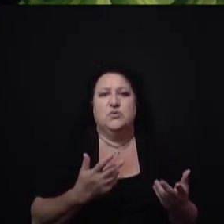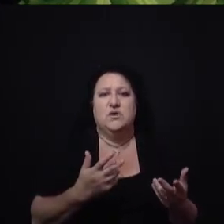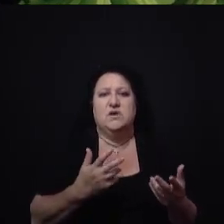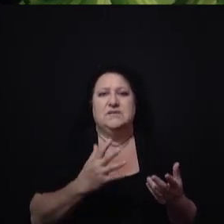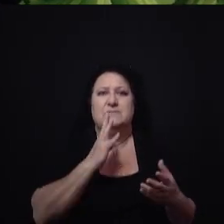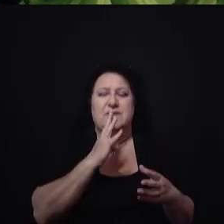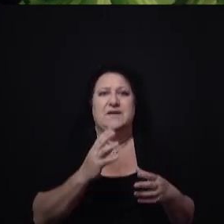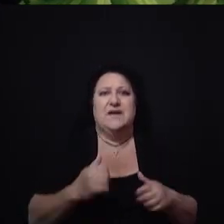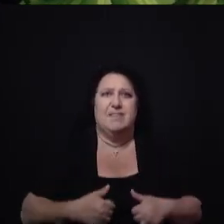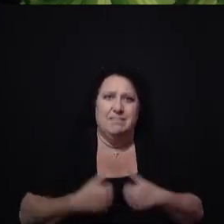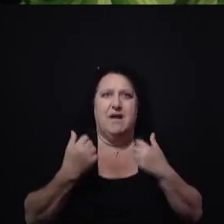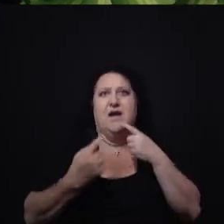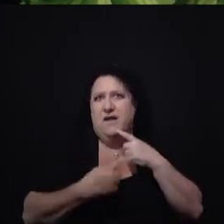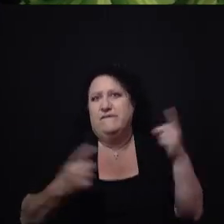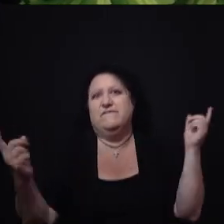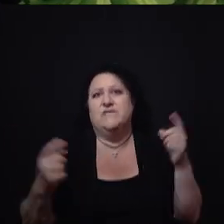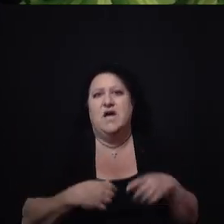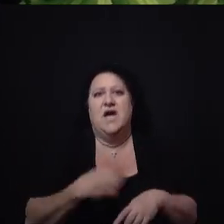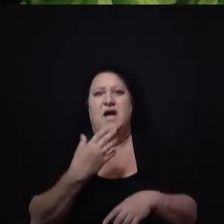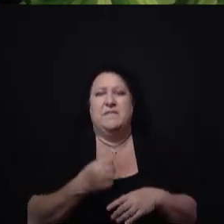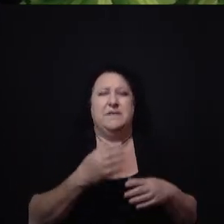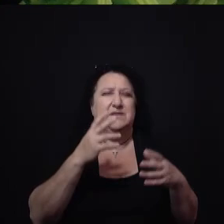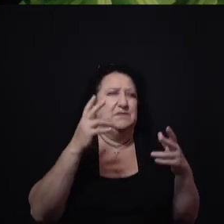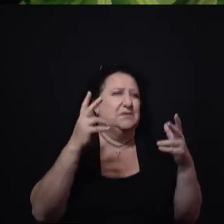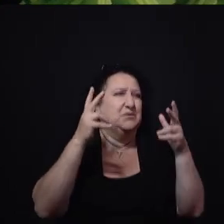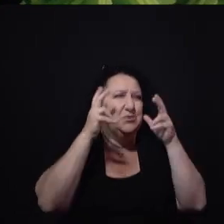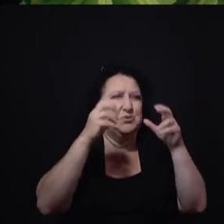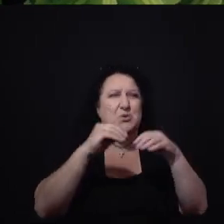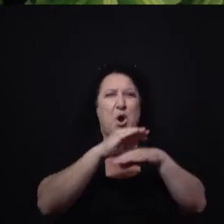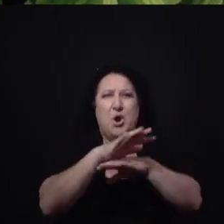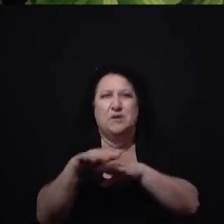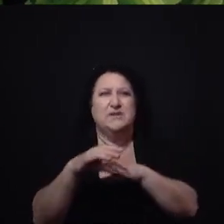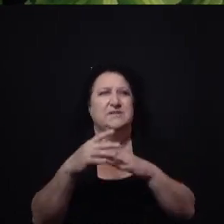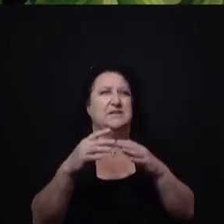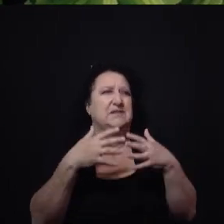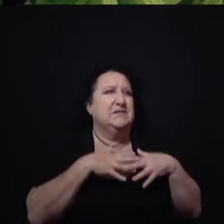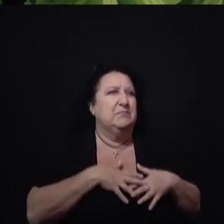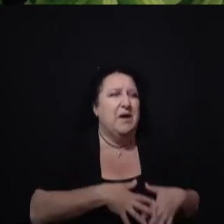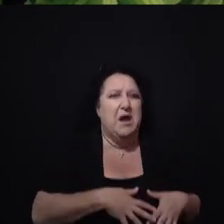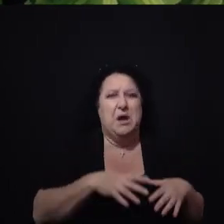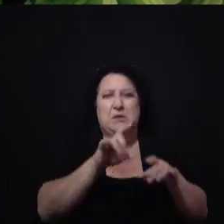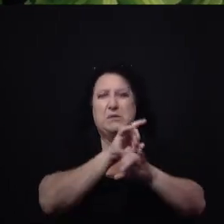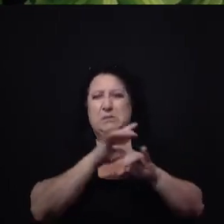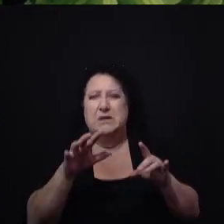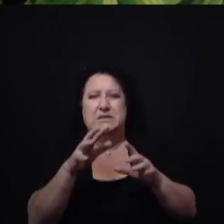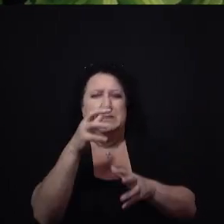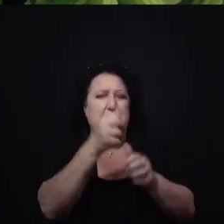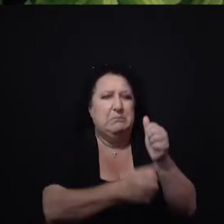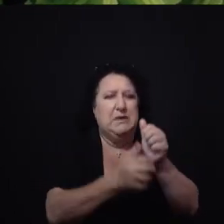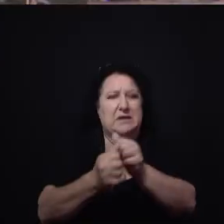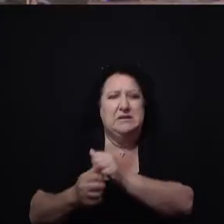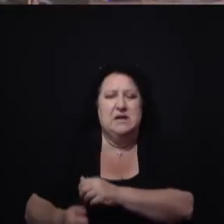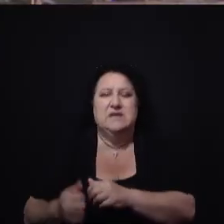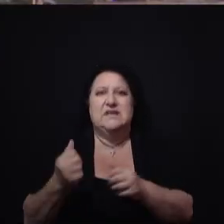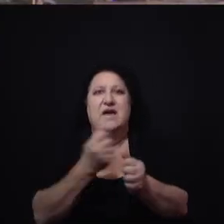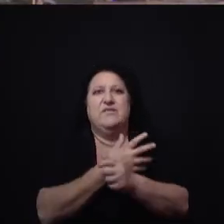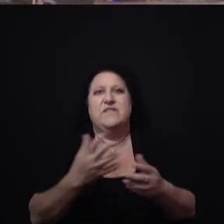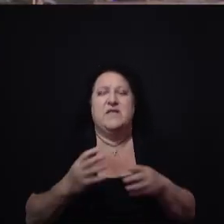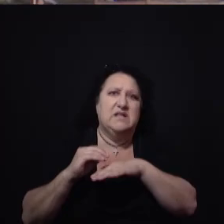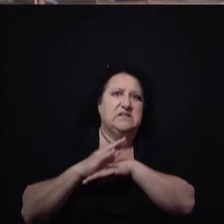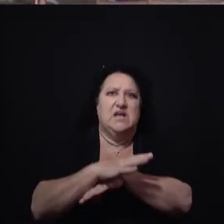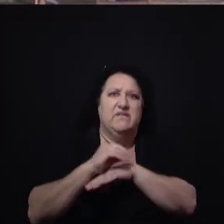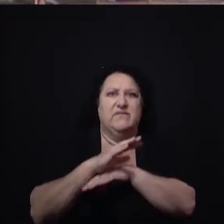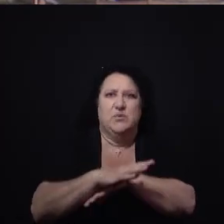darkness and despair and nihilism and meaninglessness that continue to bombard, especially our children. VBS is